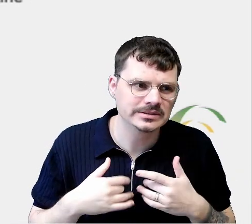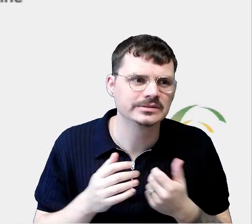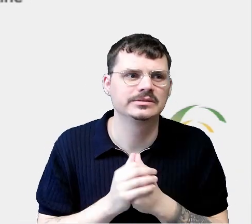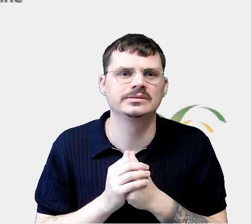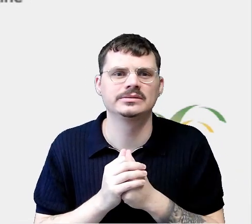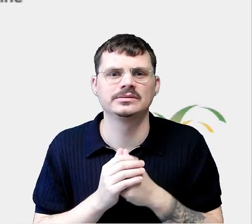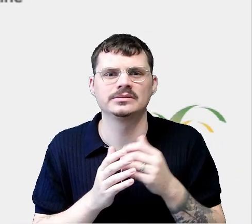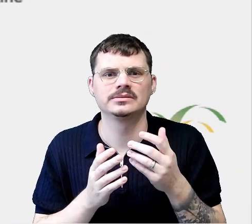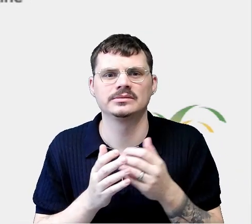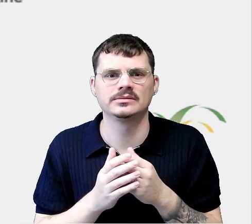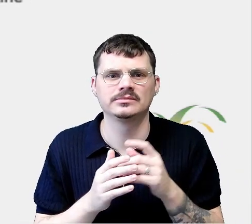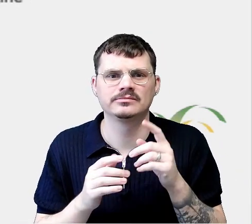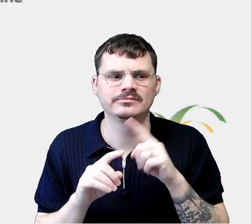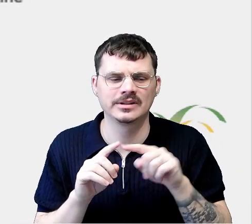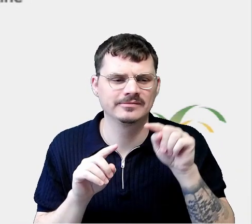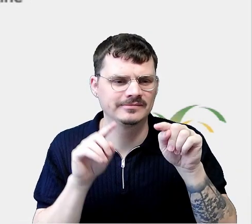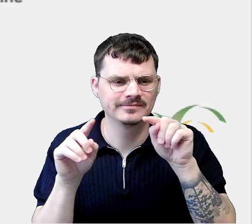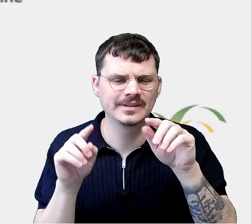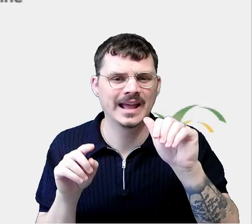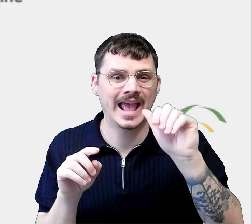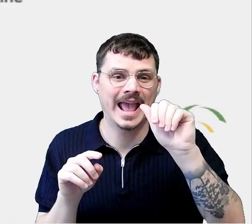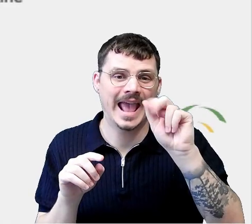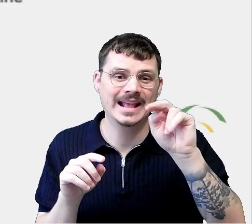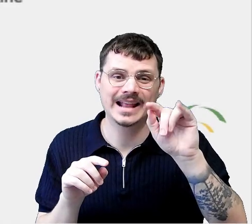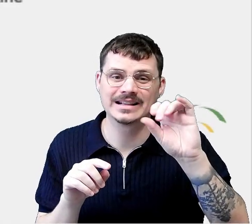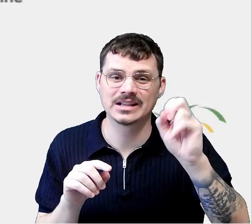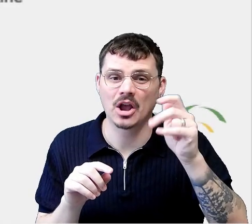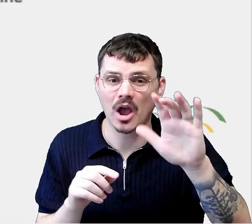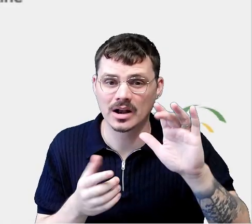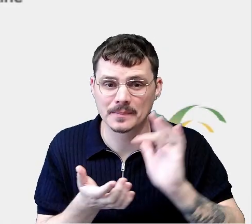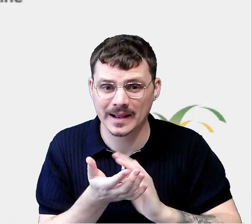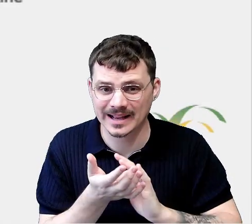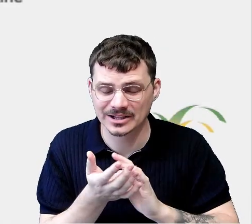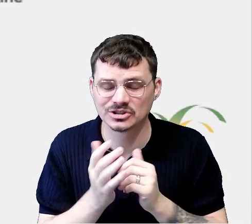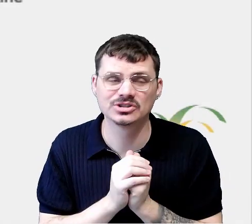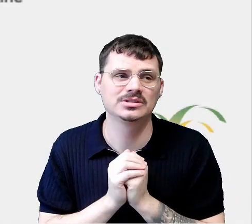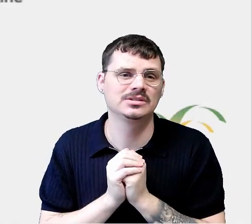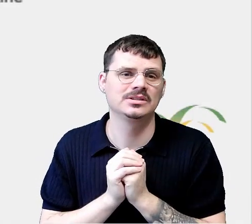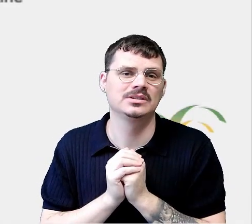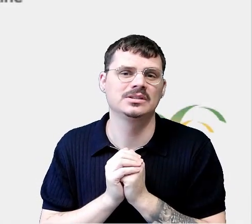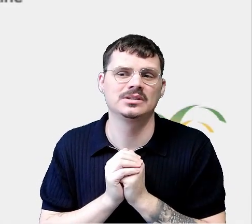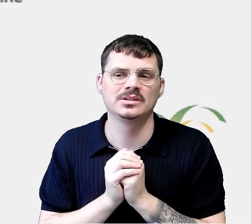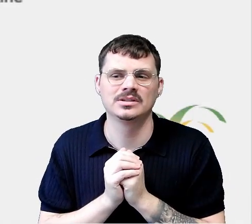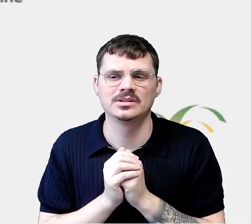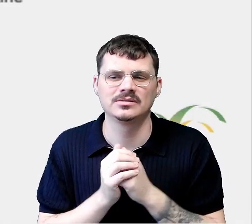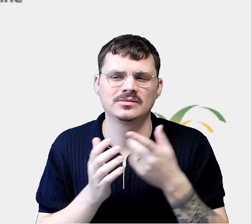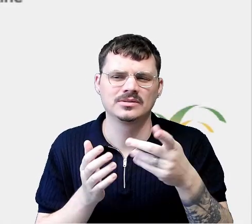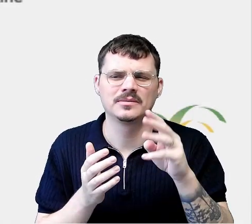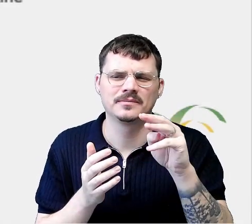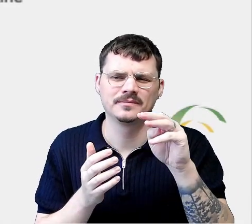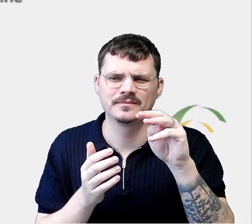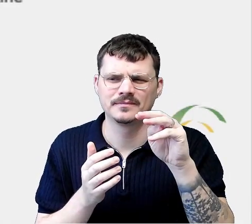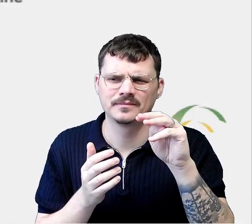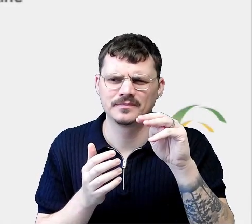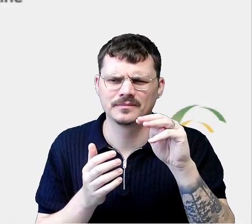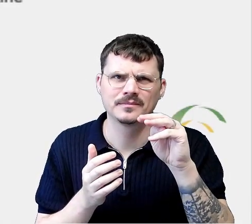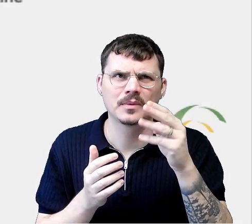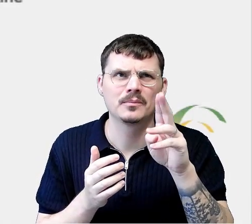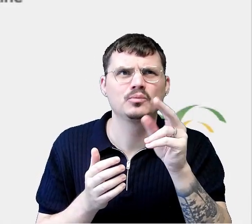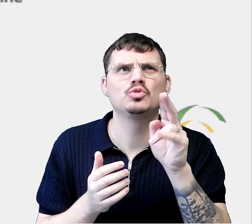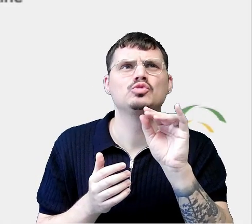some antihistamines, some antipsychotic medications, and bupropion, also called Wellbutrin.